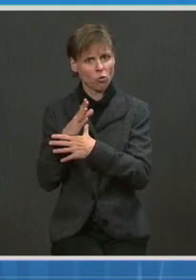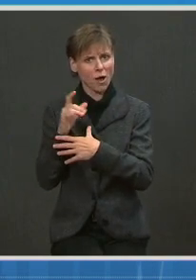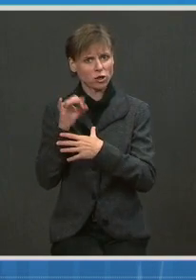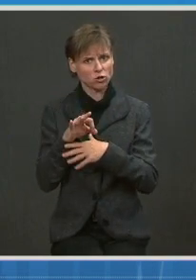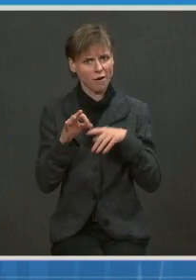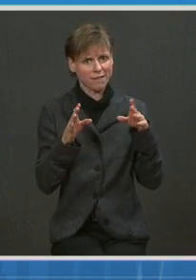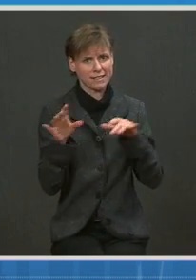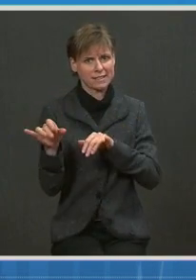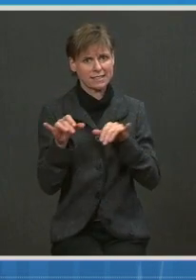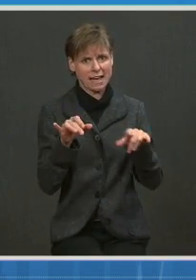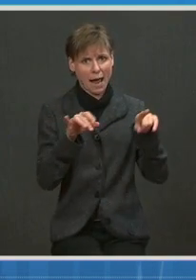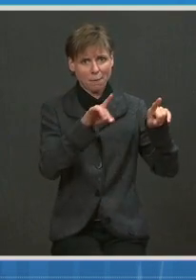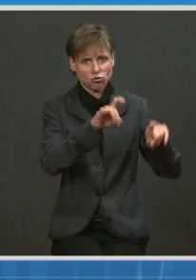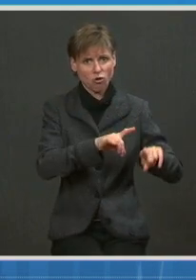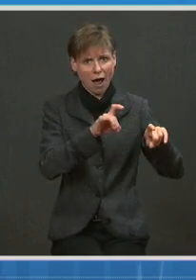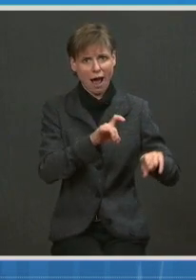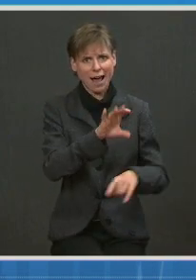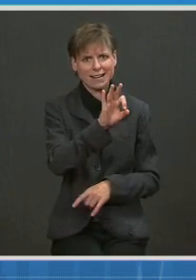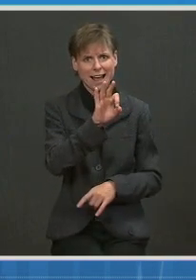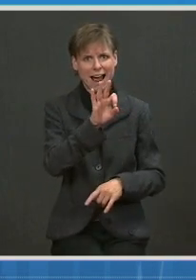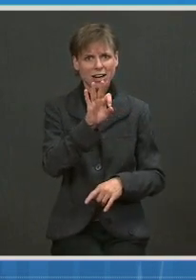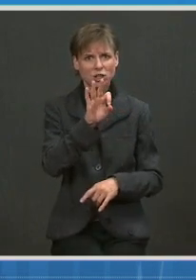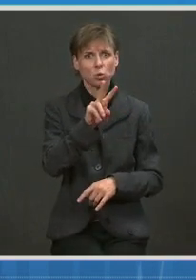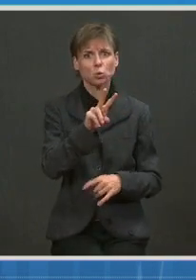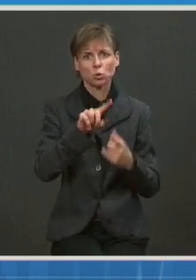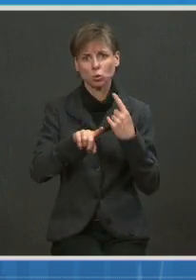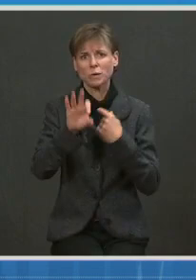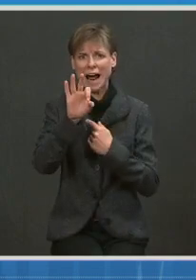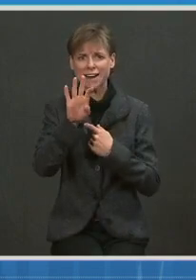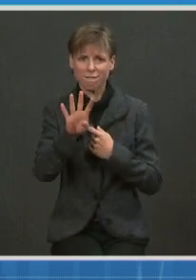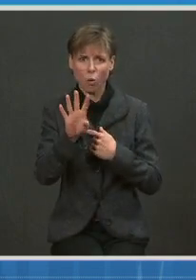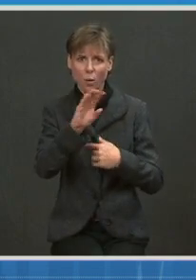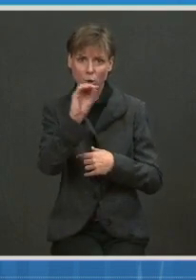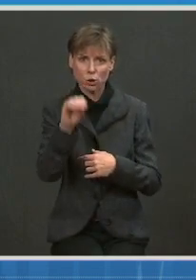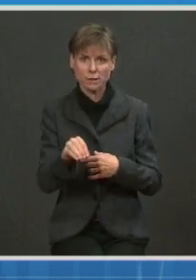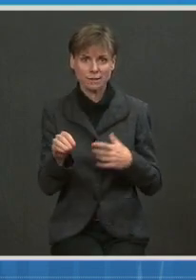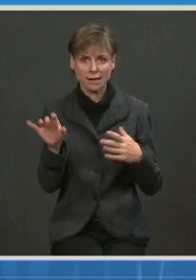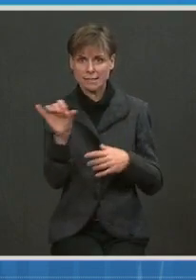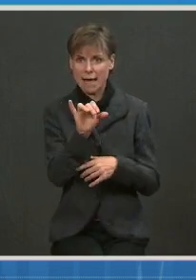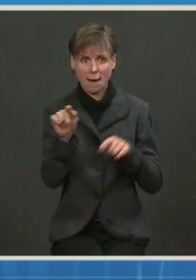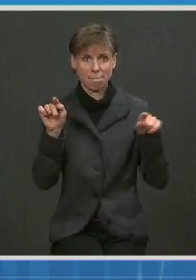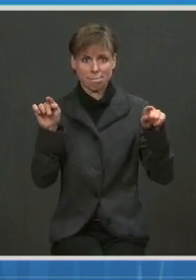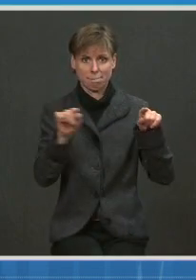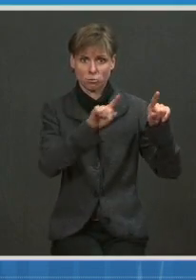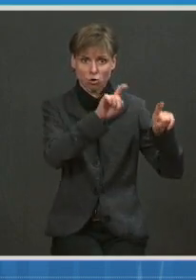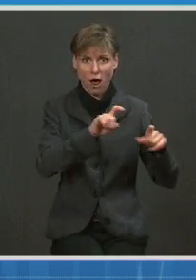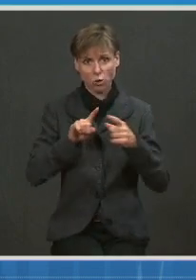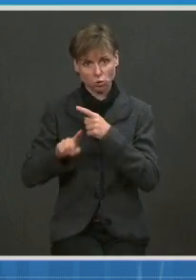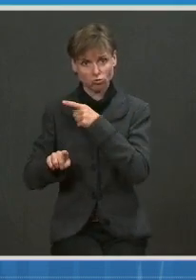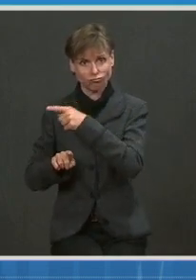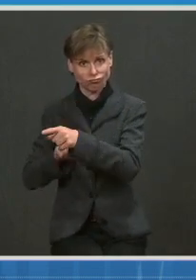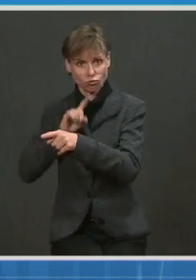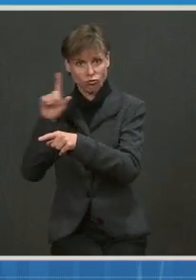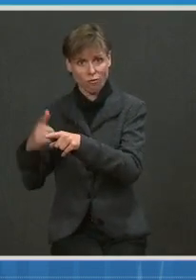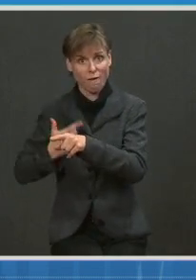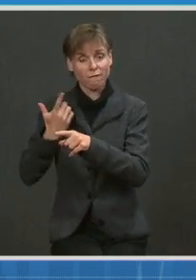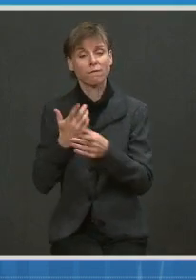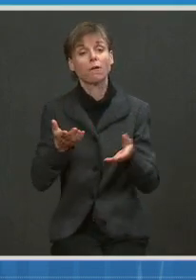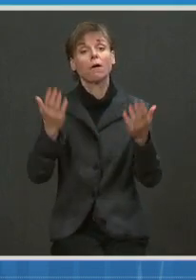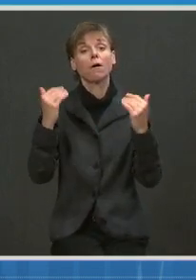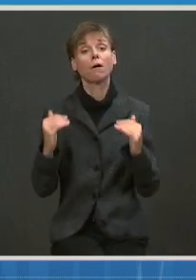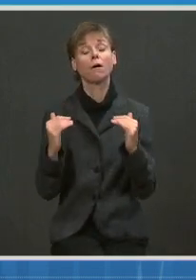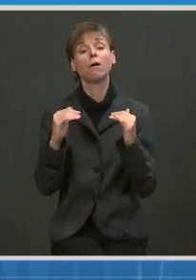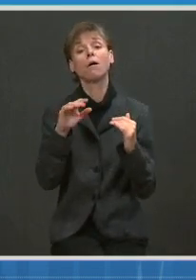trial, 92 to 94%. Next slide. This is a slide from the UK in which